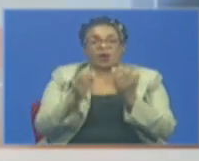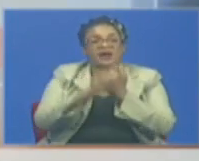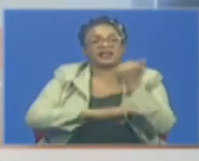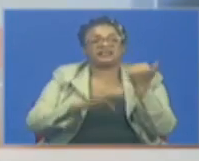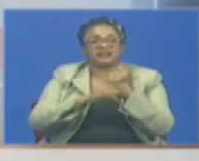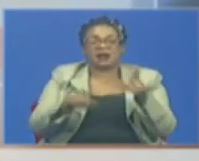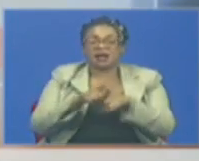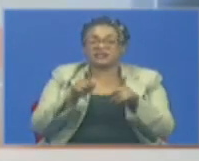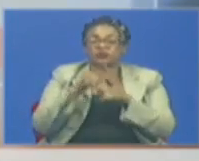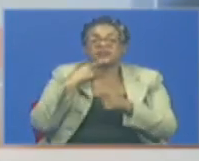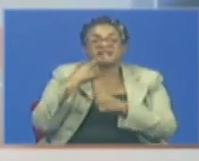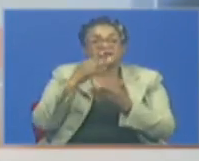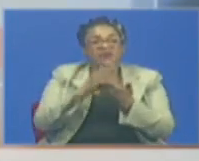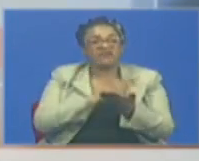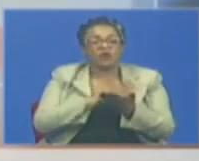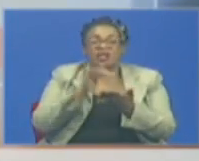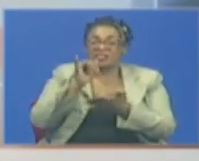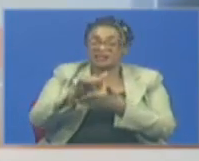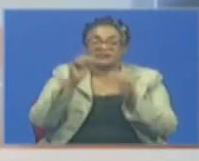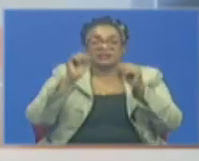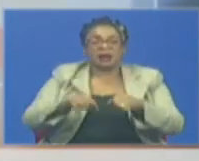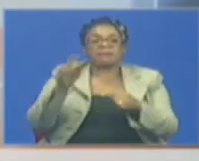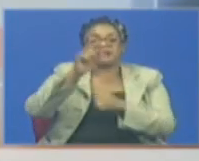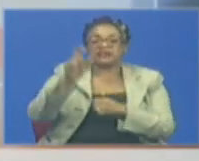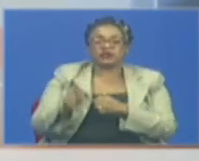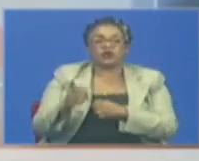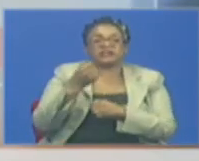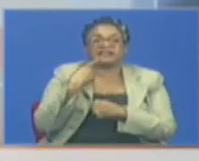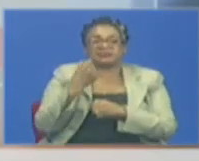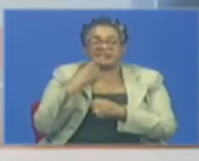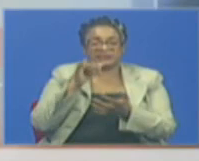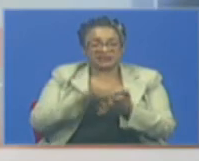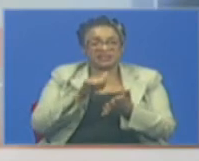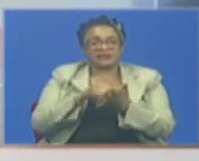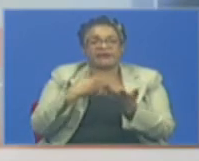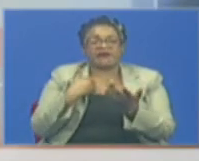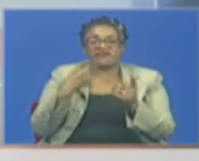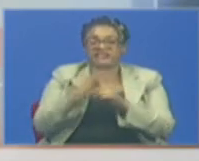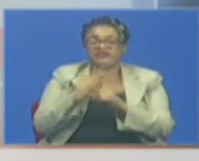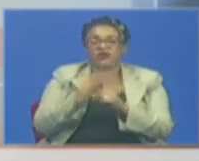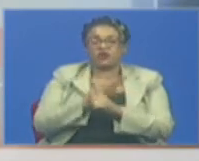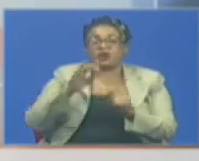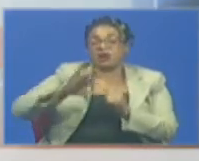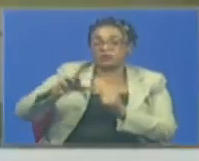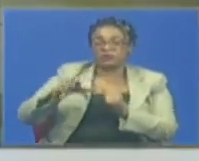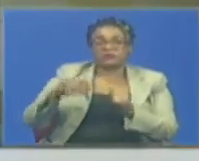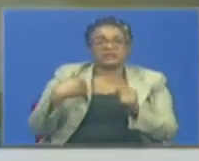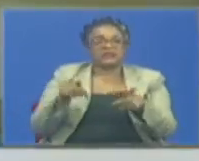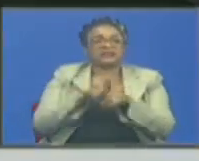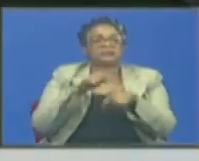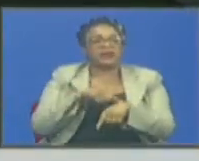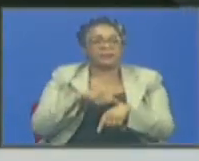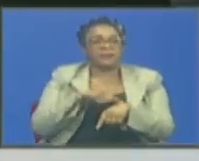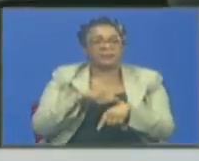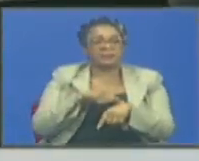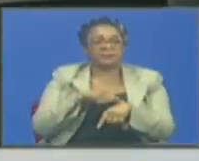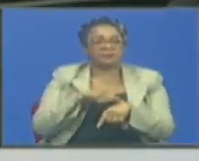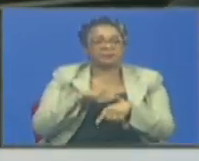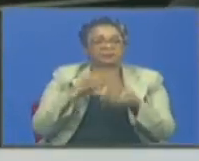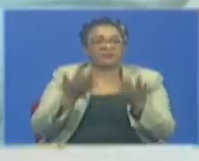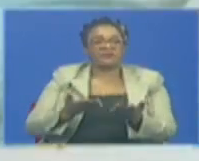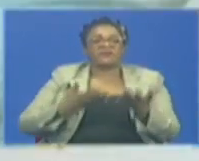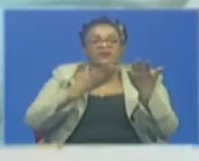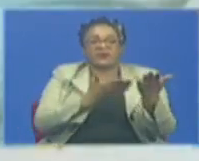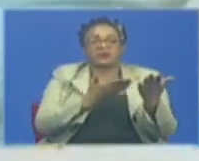indicated before, this can even be regional treatment facilities that cover several counties at a go. In their submission, KAM